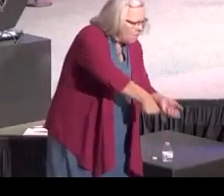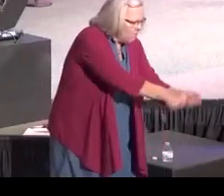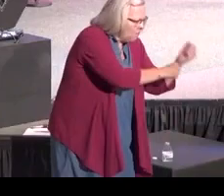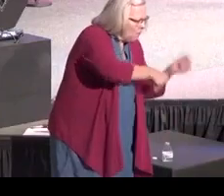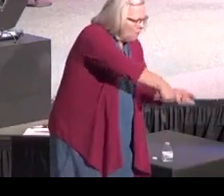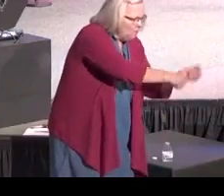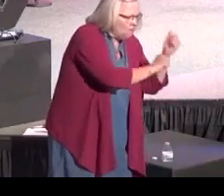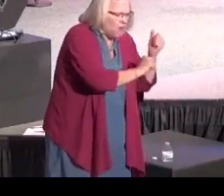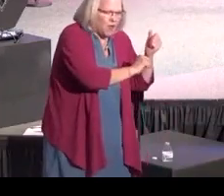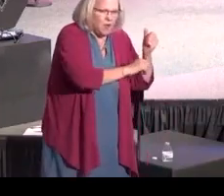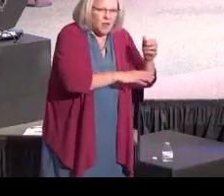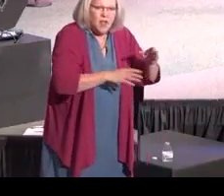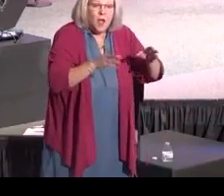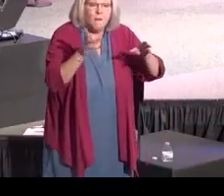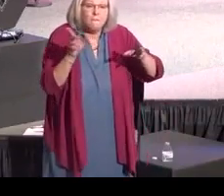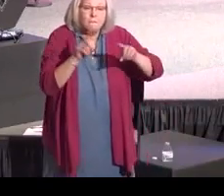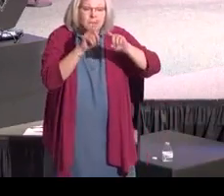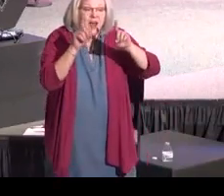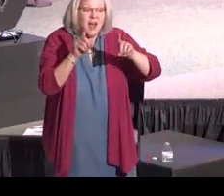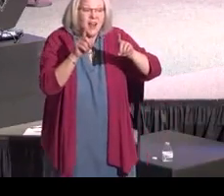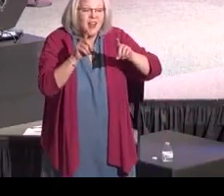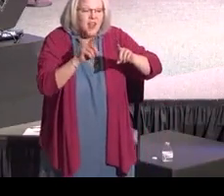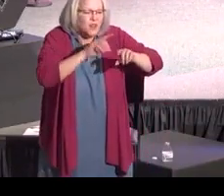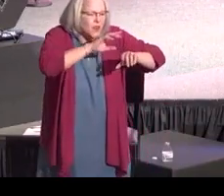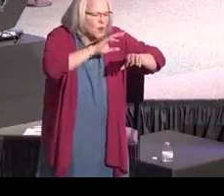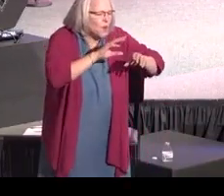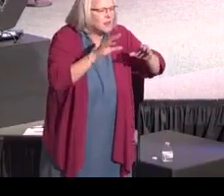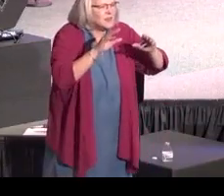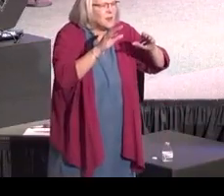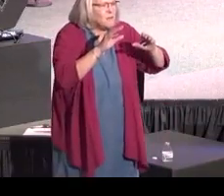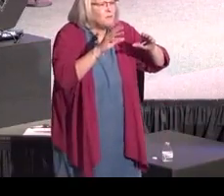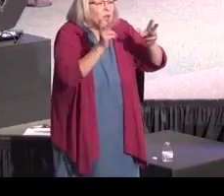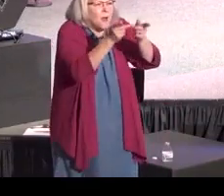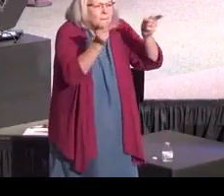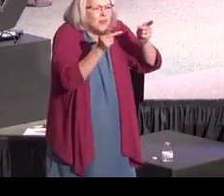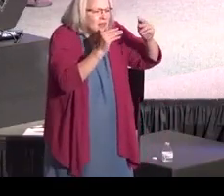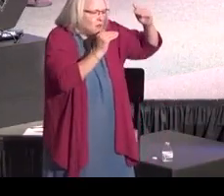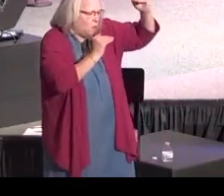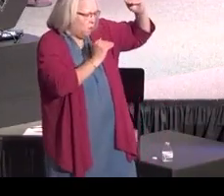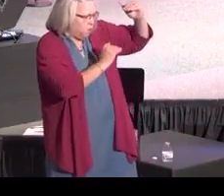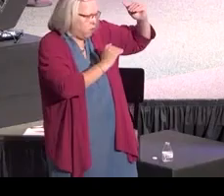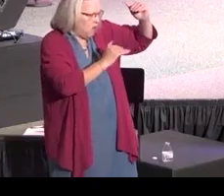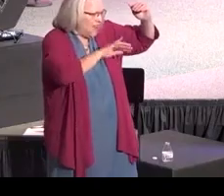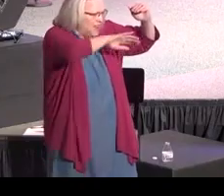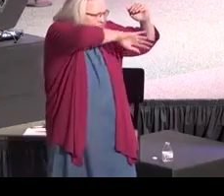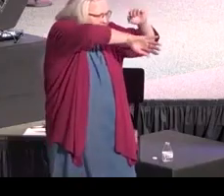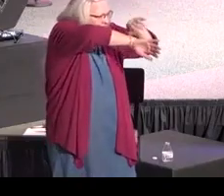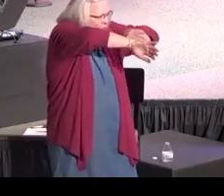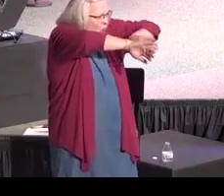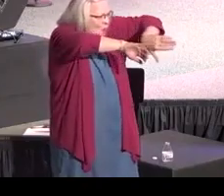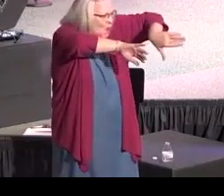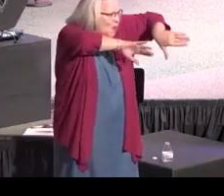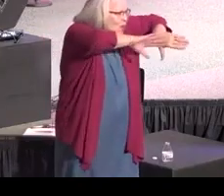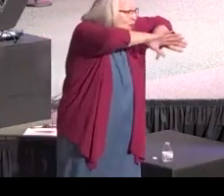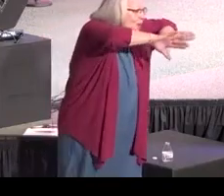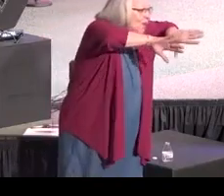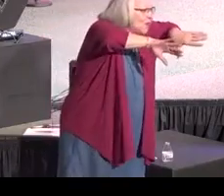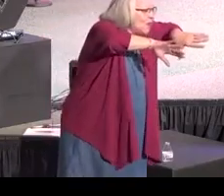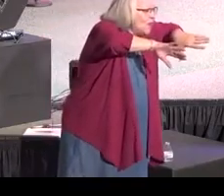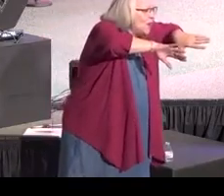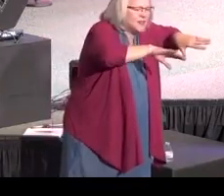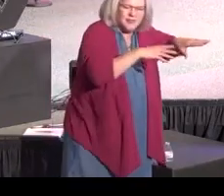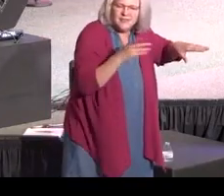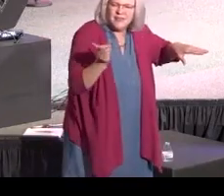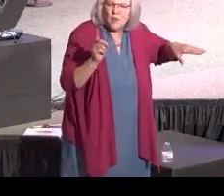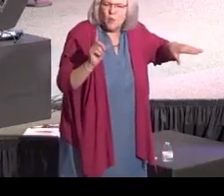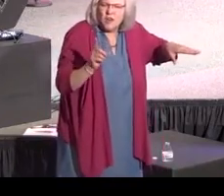And in that crawl space, kids from my neighborhood would go and dig in the dirt. And you could